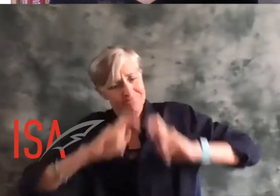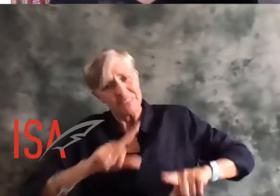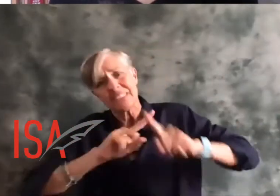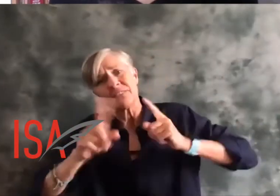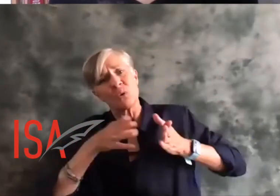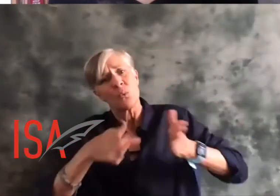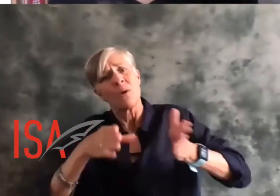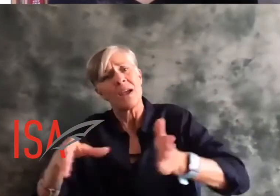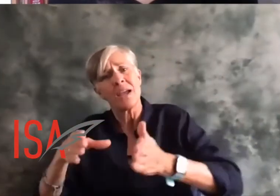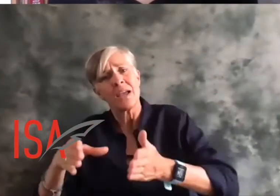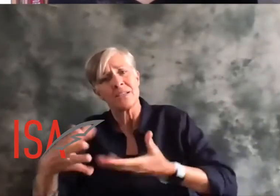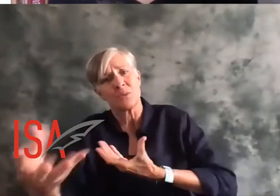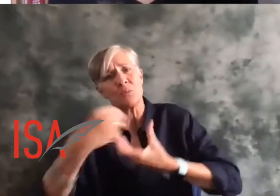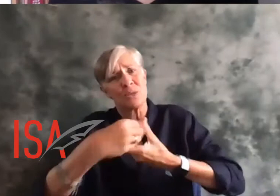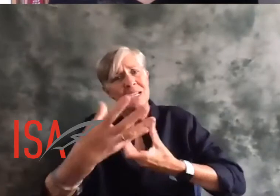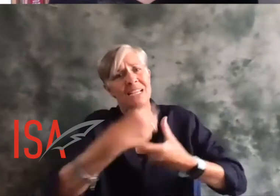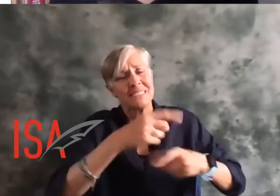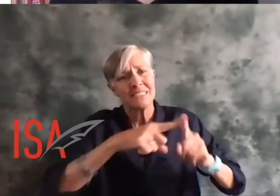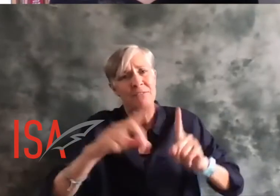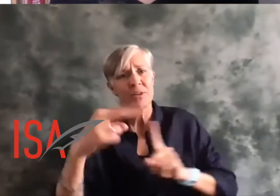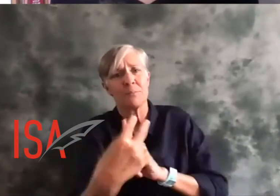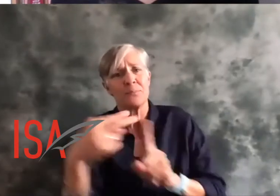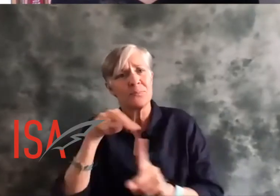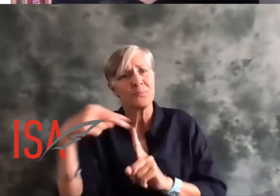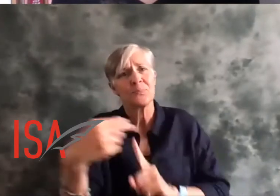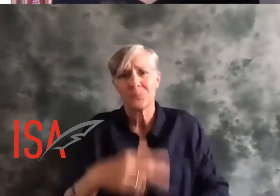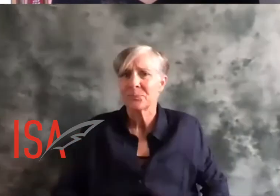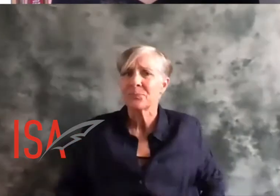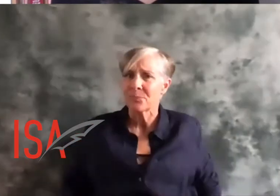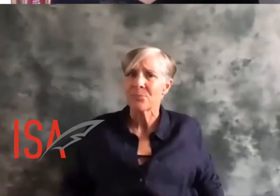different people and different voices.